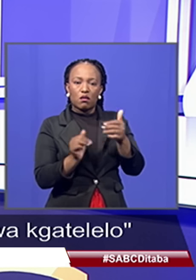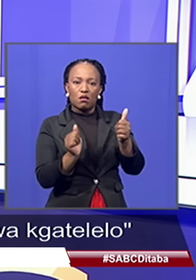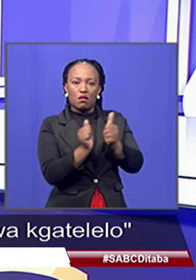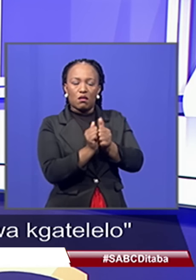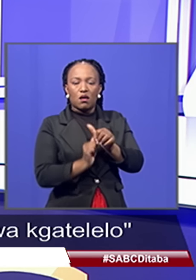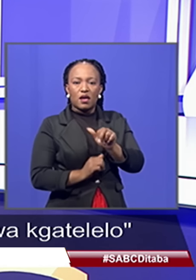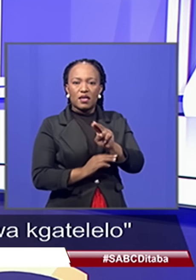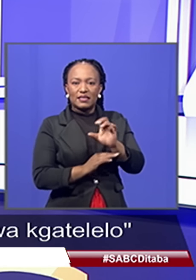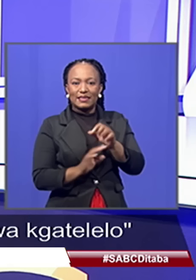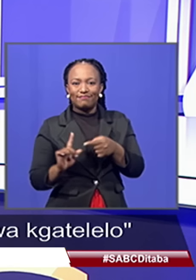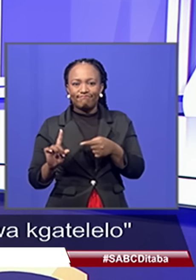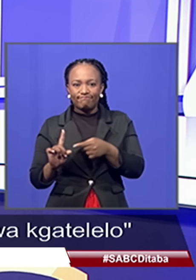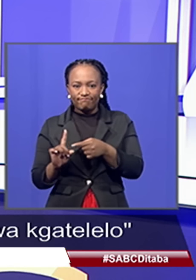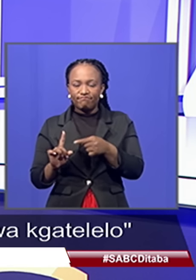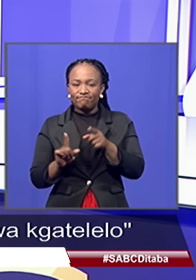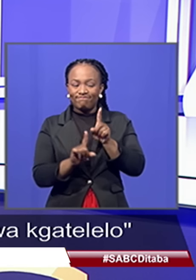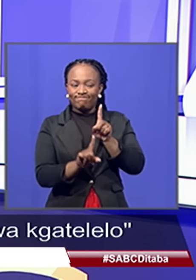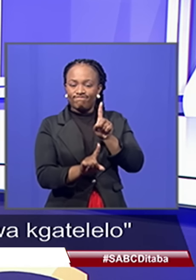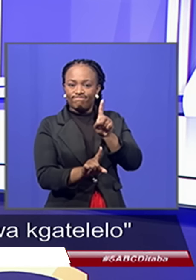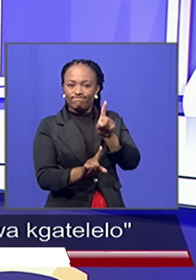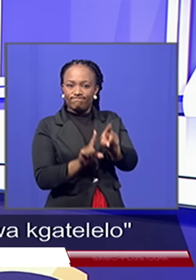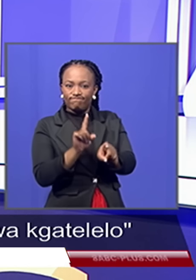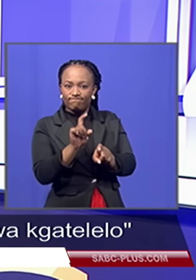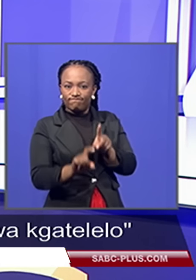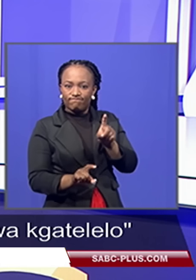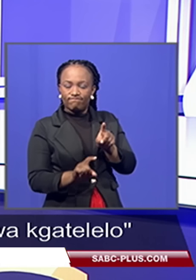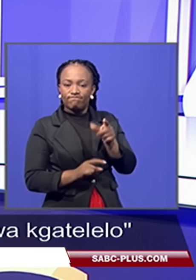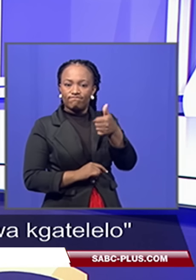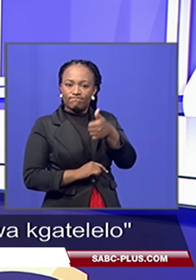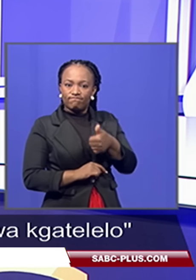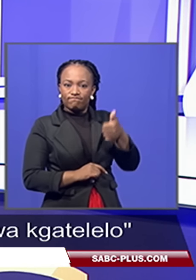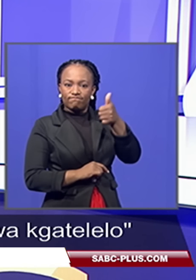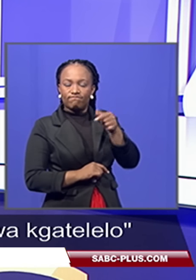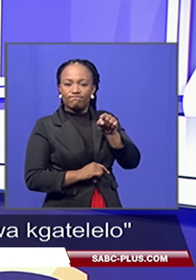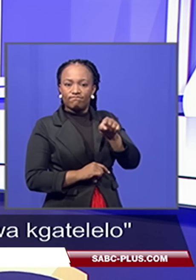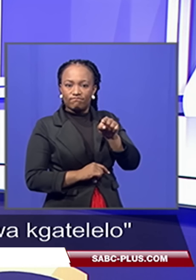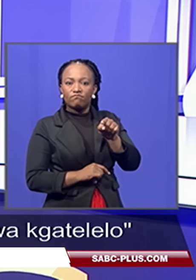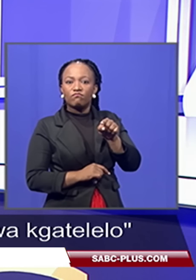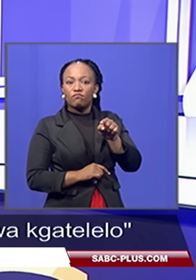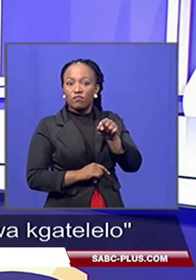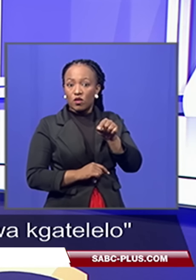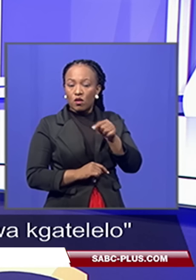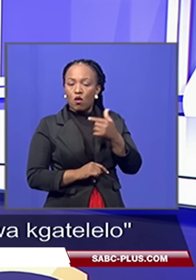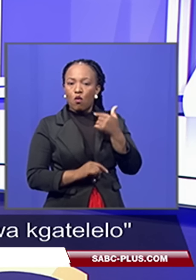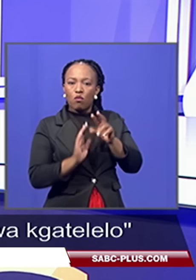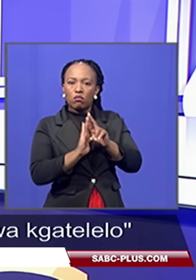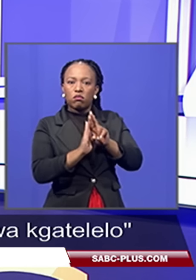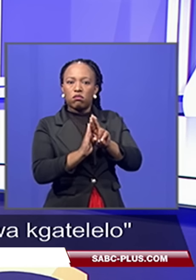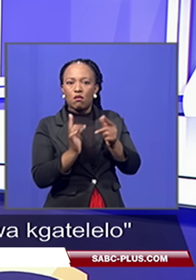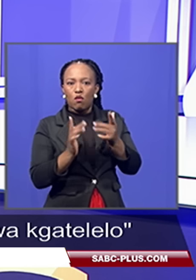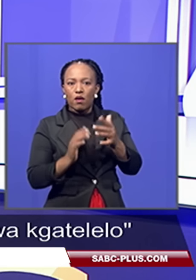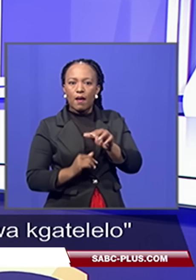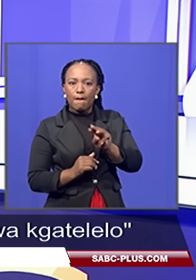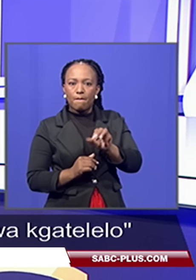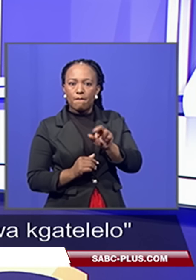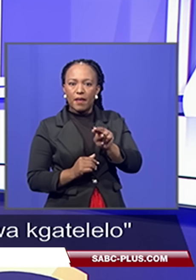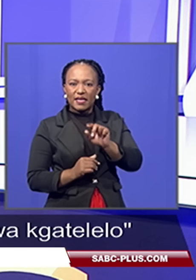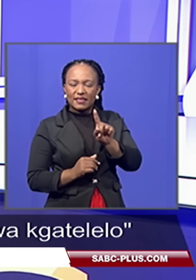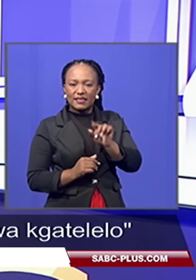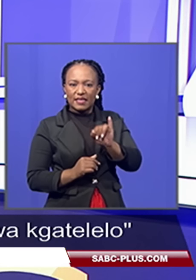ANC. Ackerman o gadikilwe ka dipotšišo ke molaodi mogolo wa maloba kgorong ya toka gape le moemedi wa semolao wa Menzi